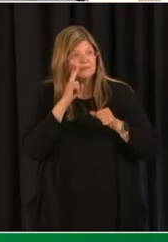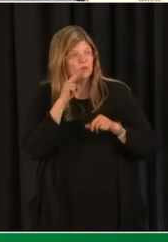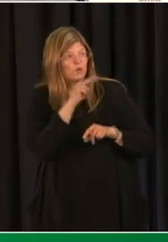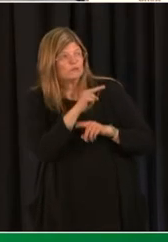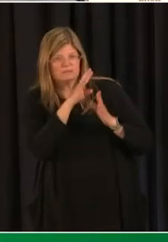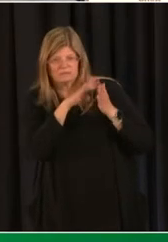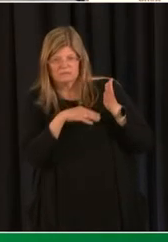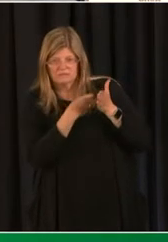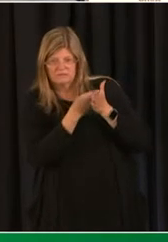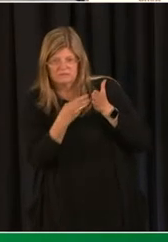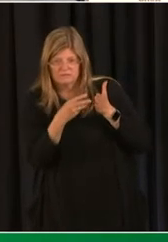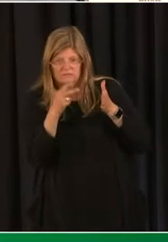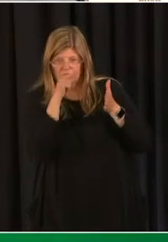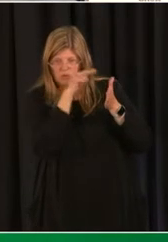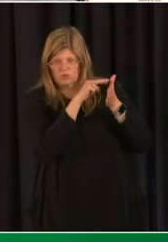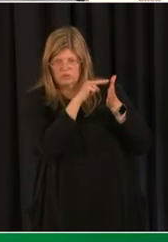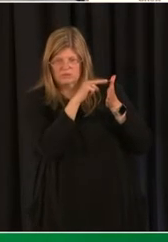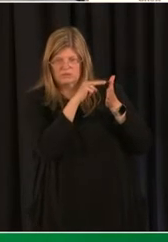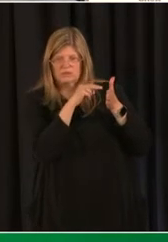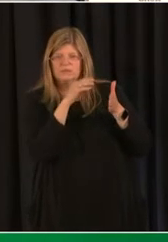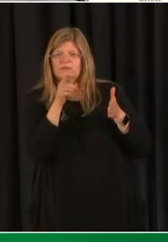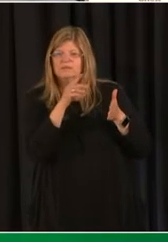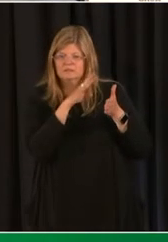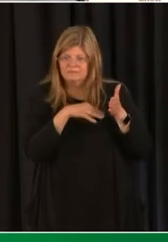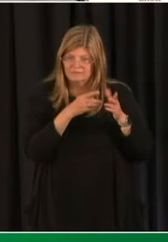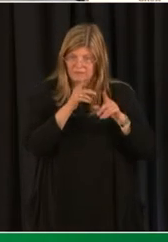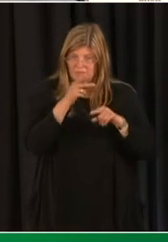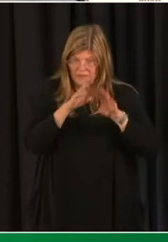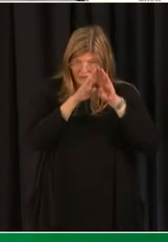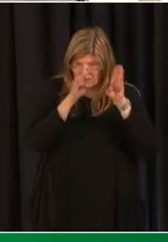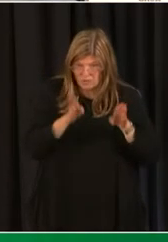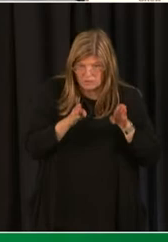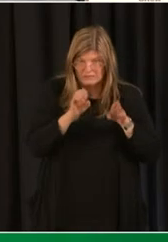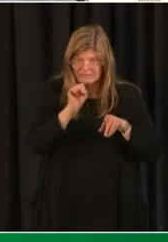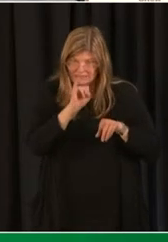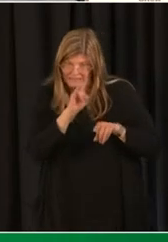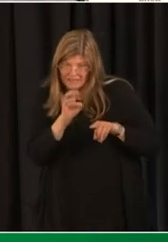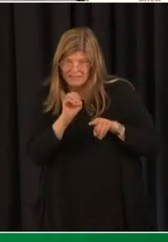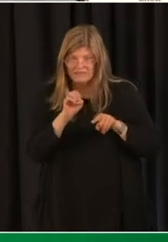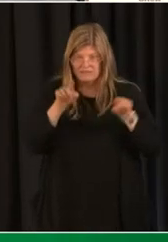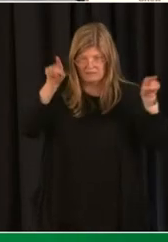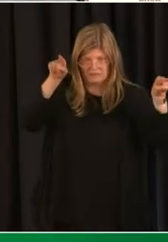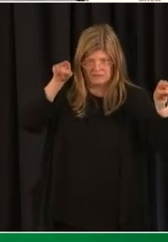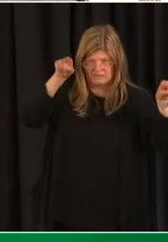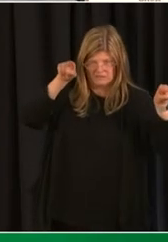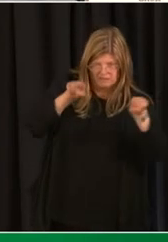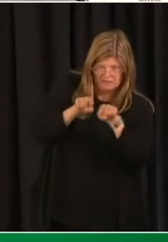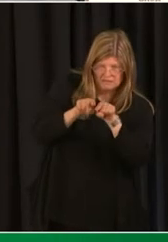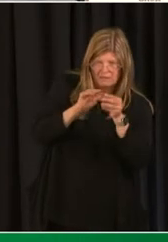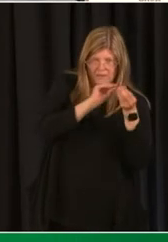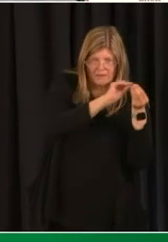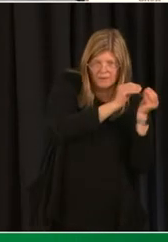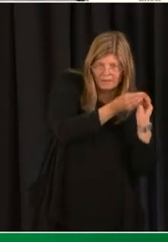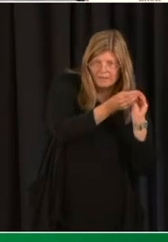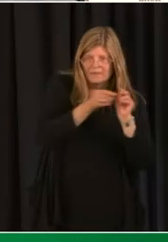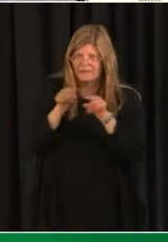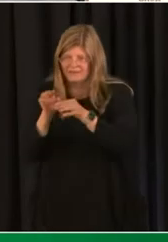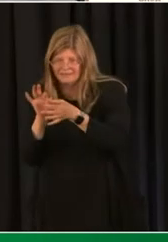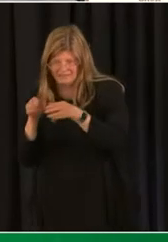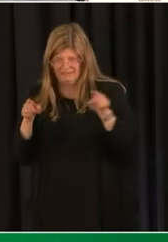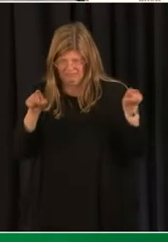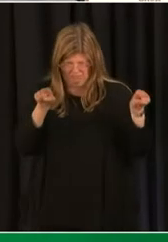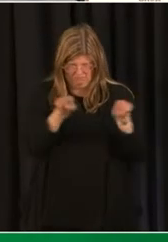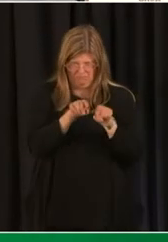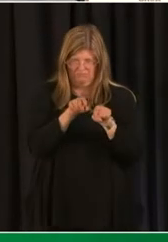gives an outline of per household size what that income limit is, and